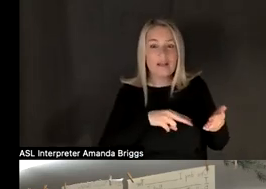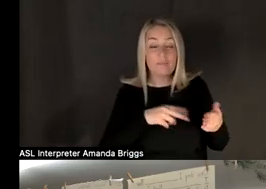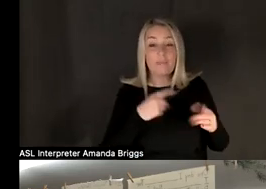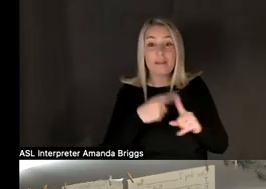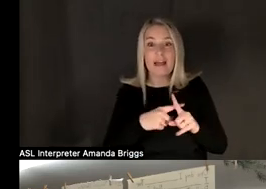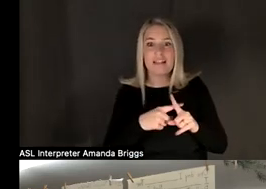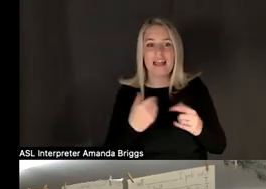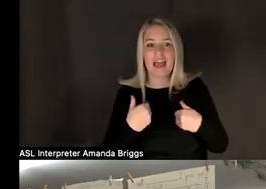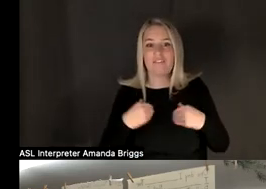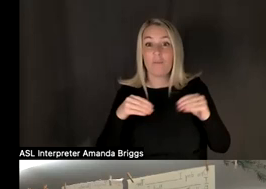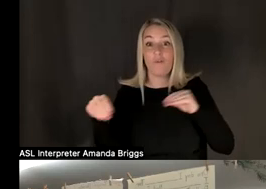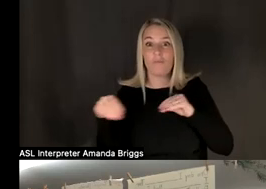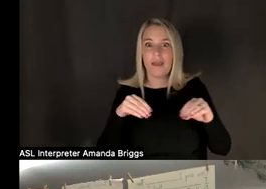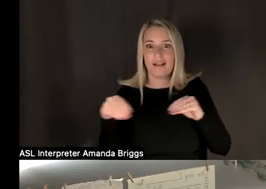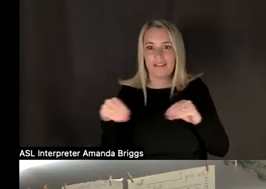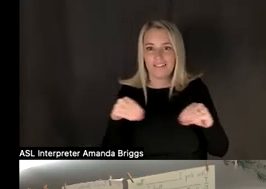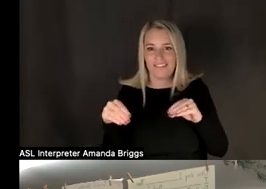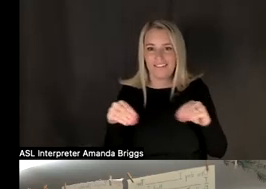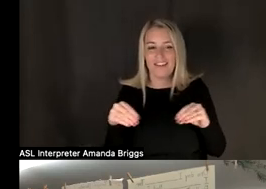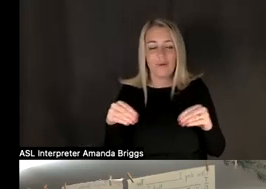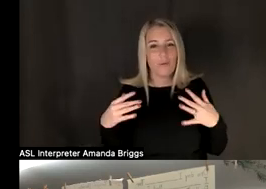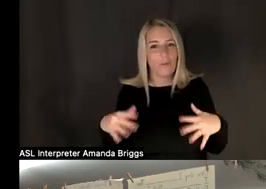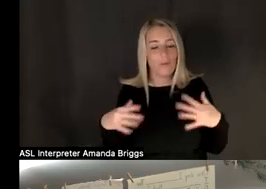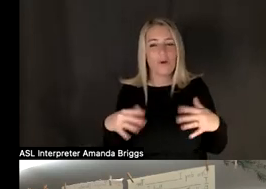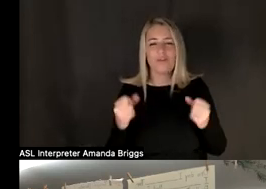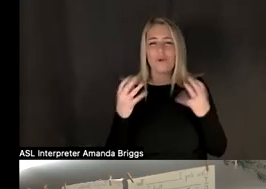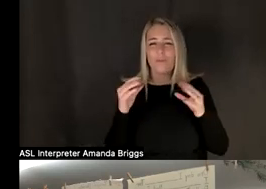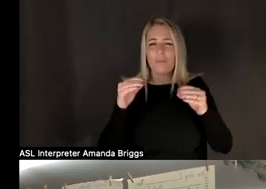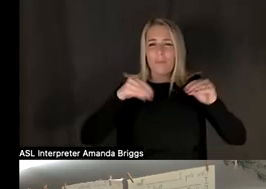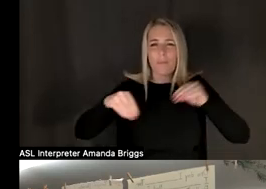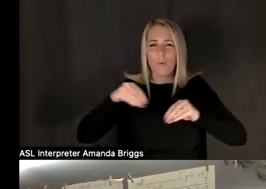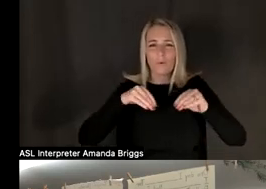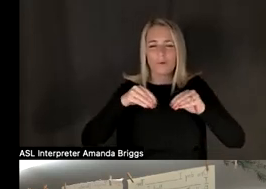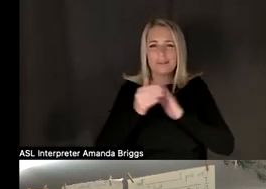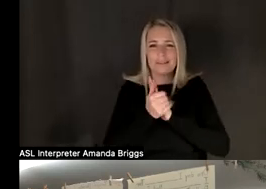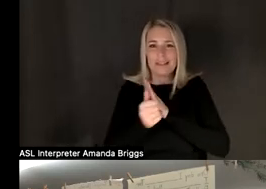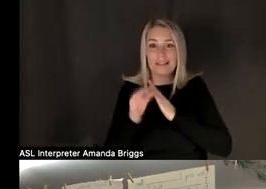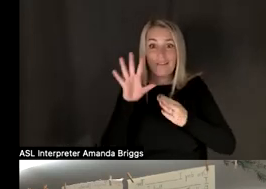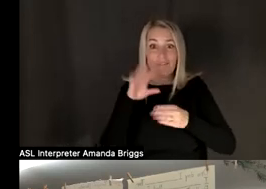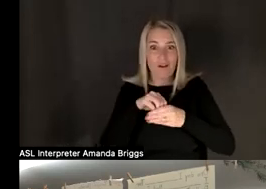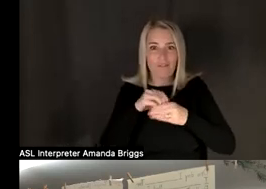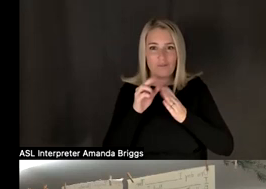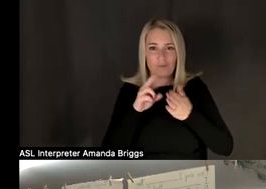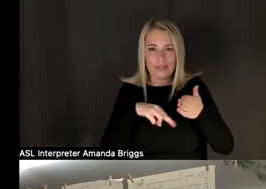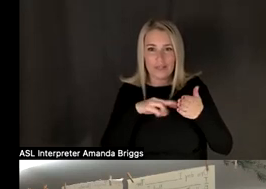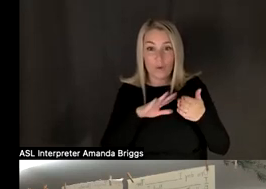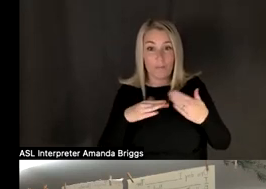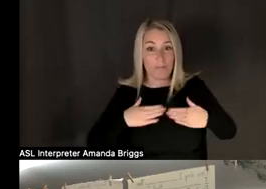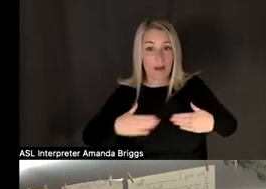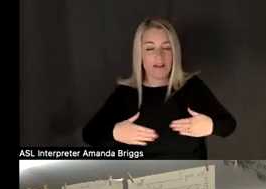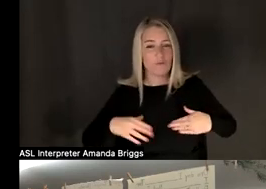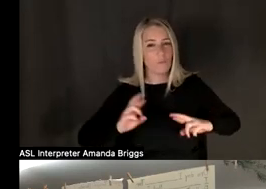many like motor skills involved in reading that your body has to be ready for that. And